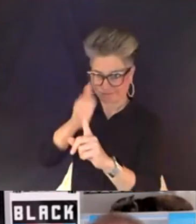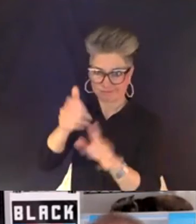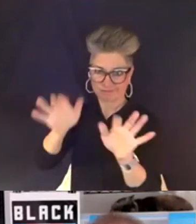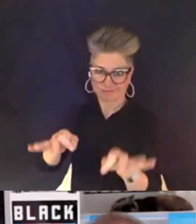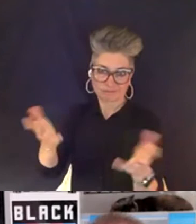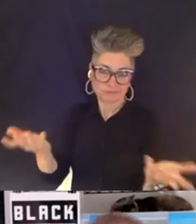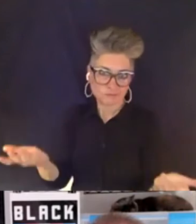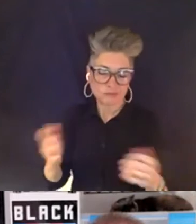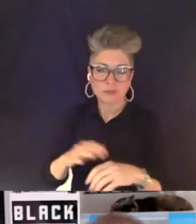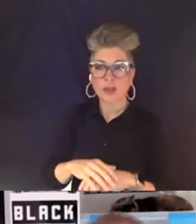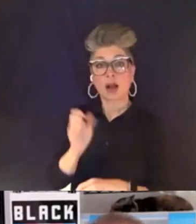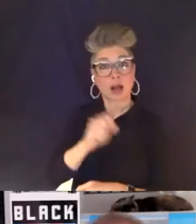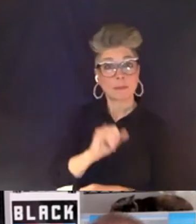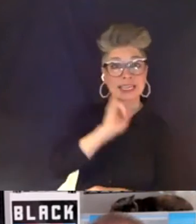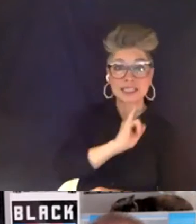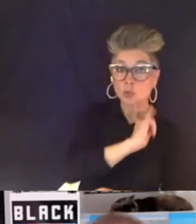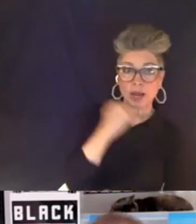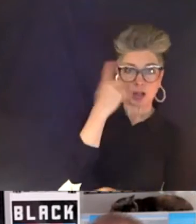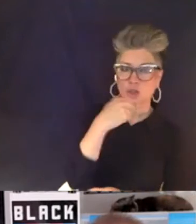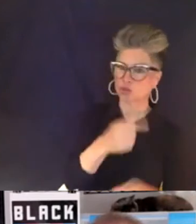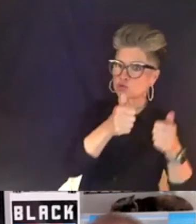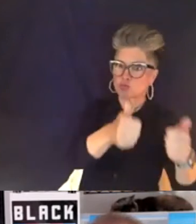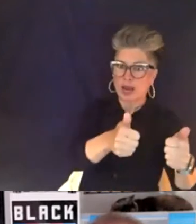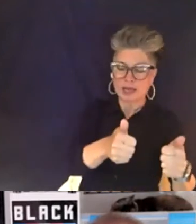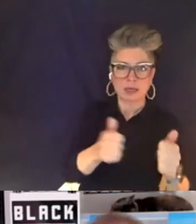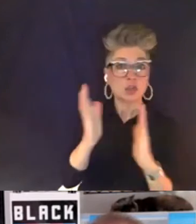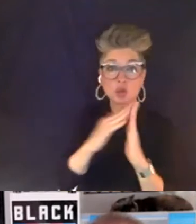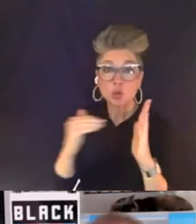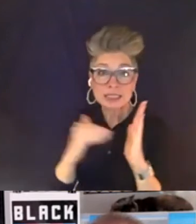Reassuringly, Israel is looking great. New Zealand has been a champ through this whole thing as well.